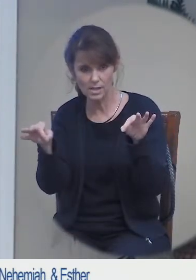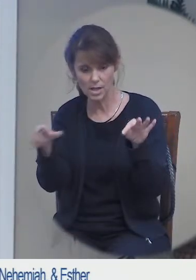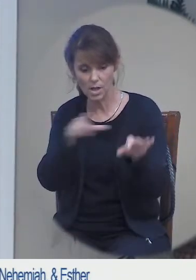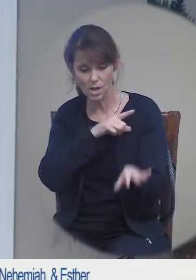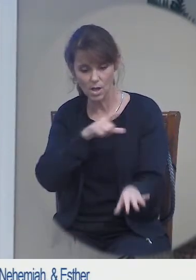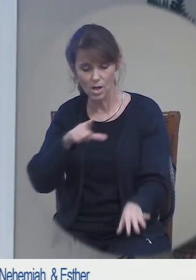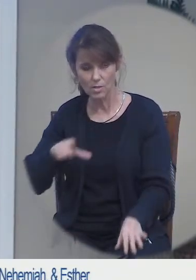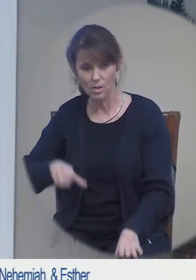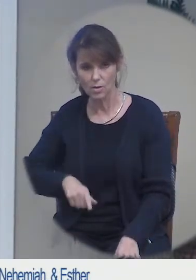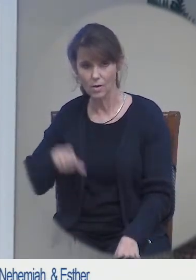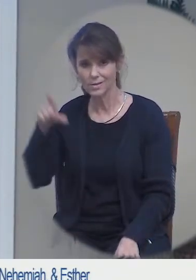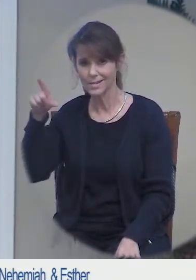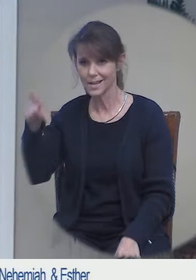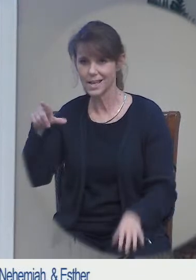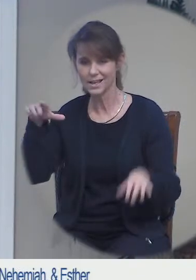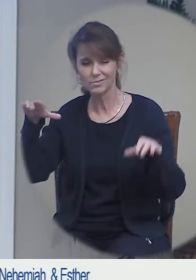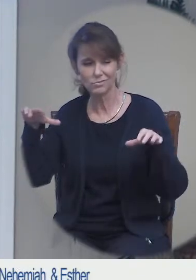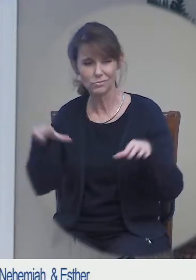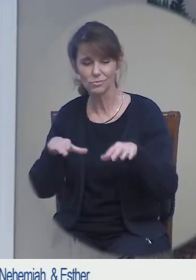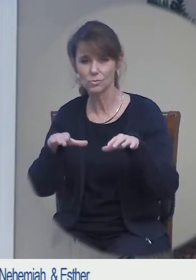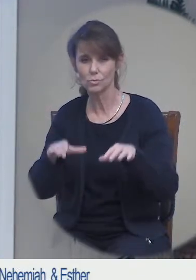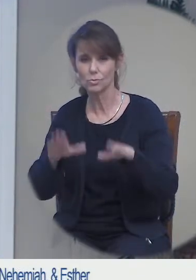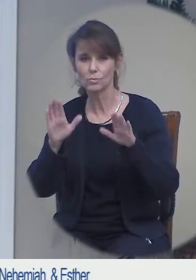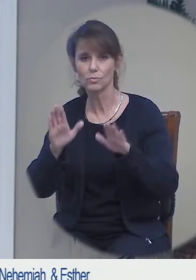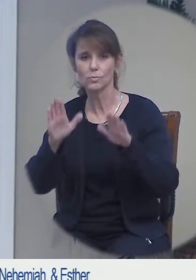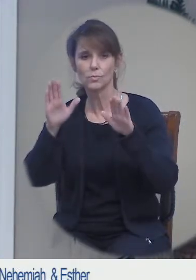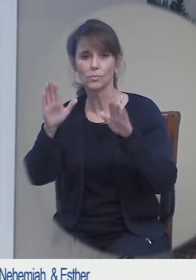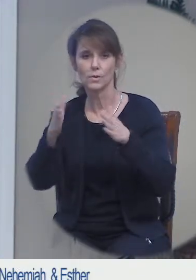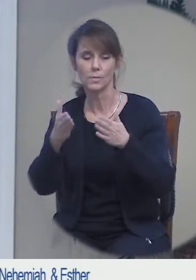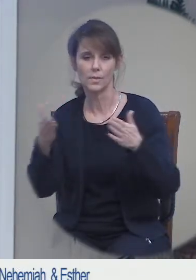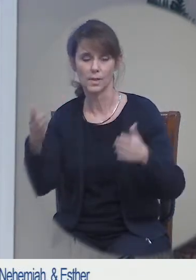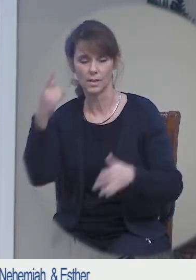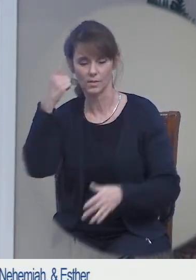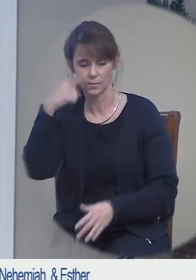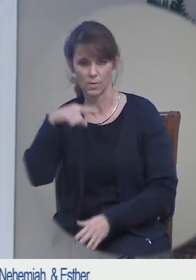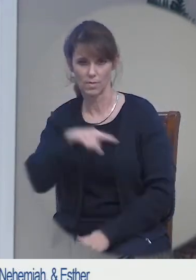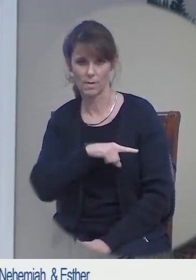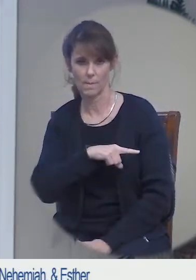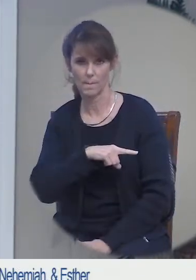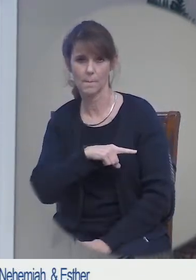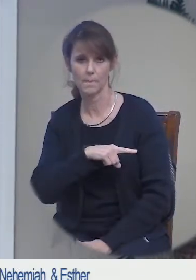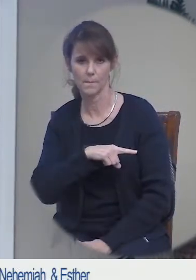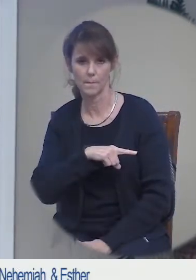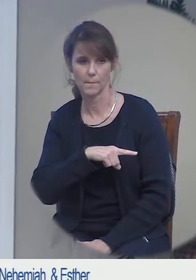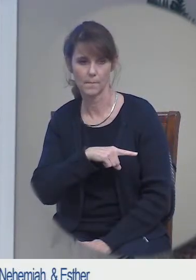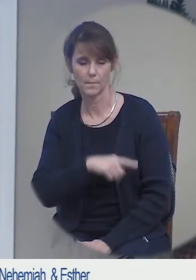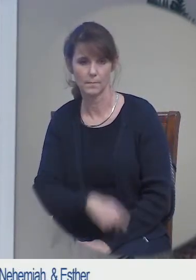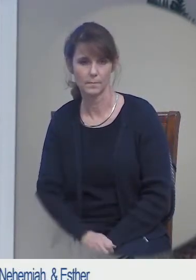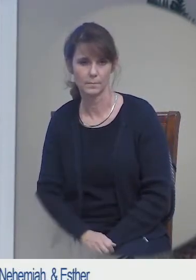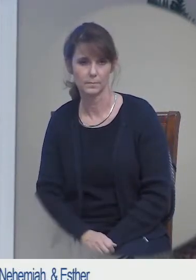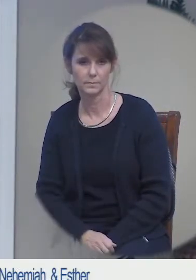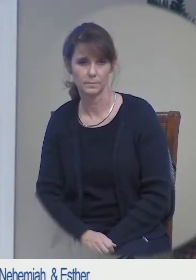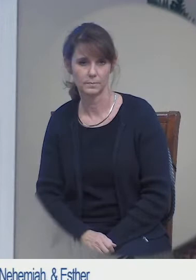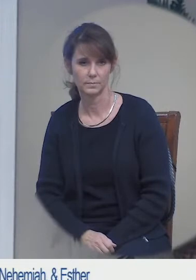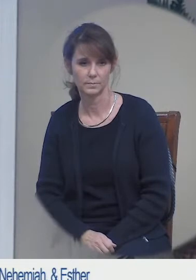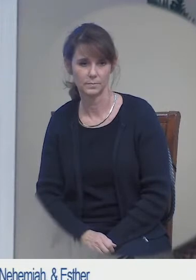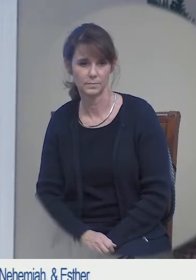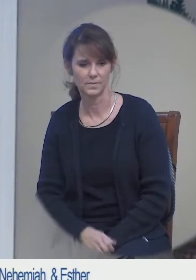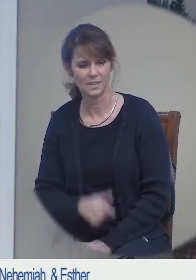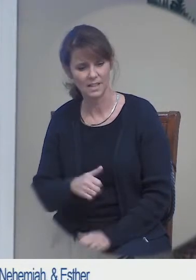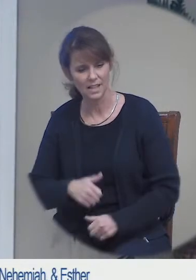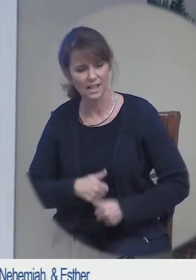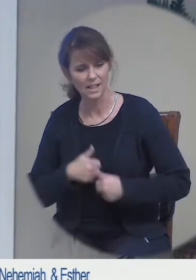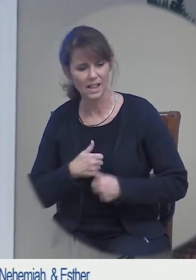them. When the times are the bleakest and darkest and the challenges seem